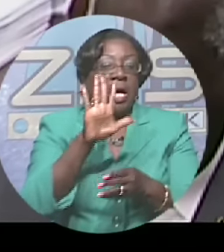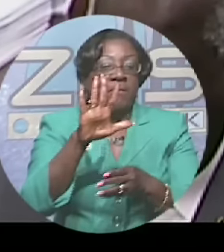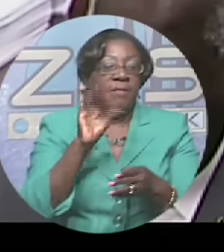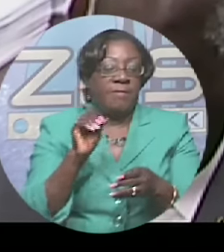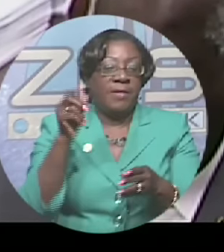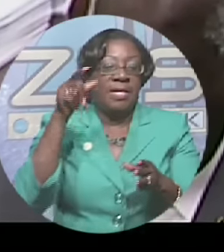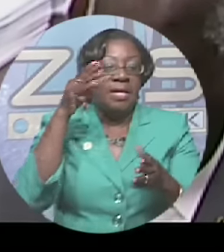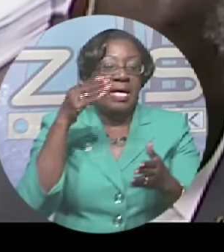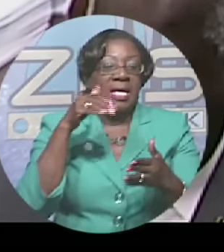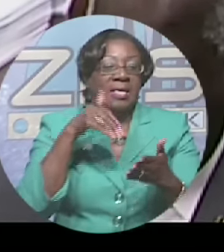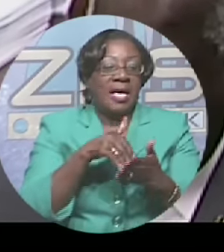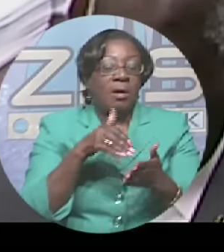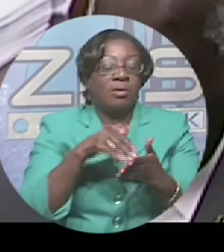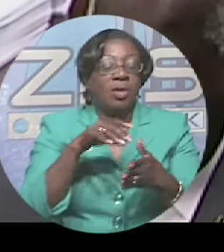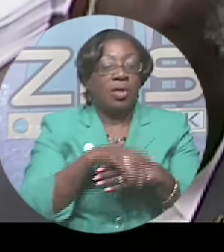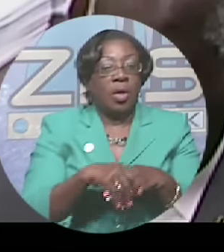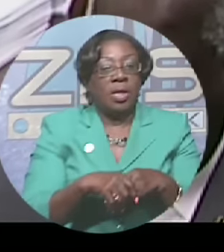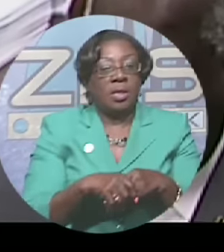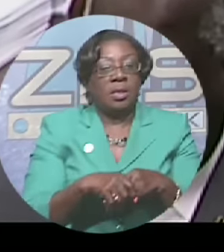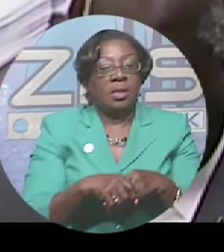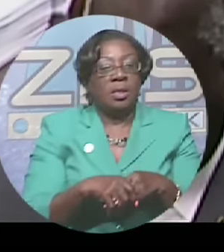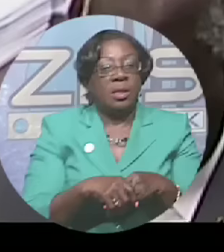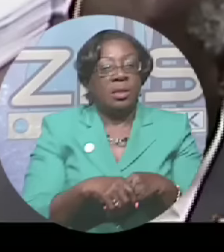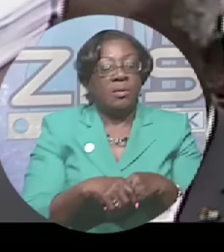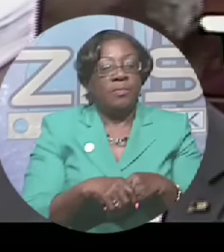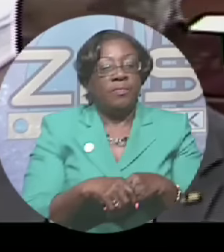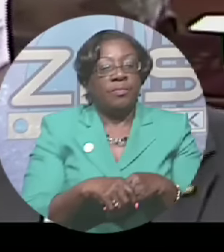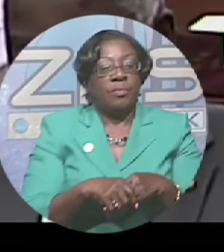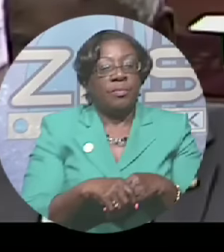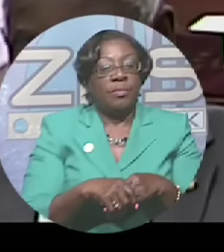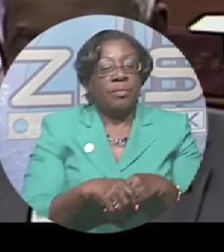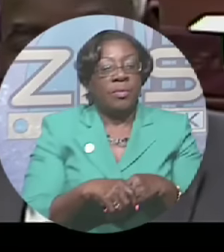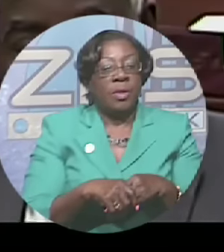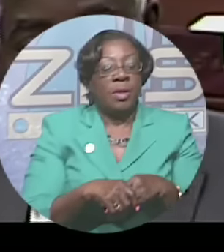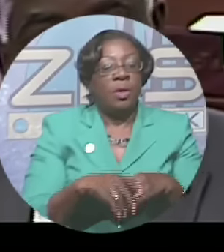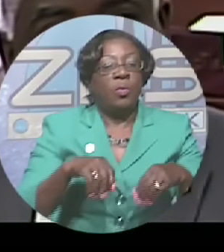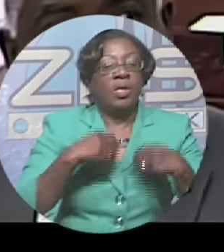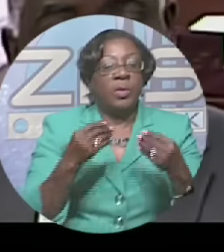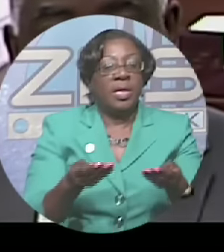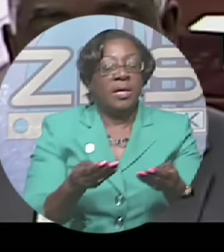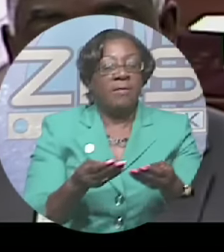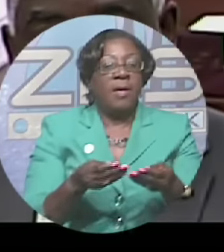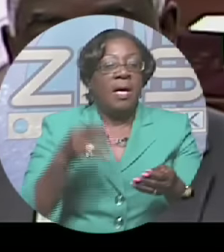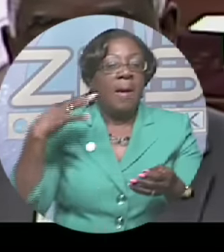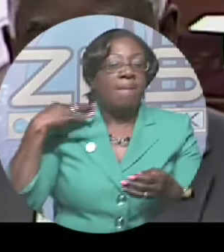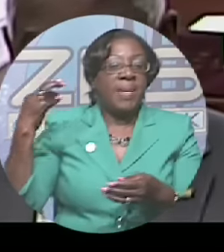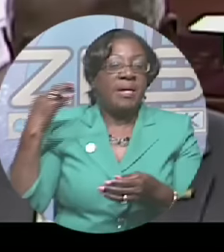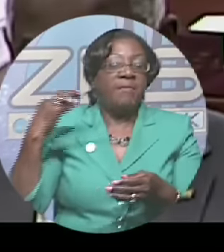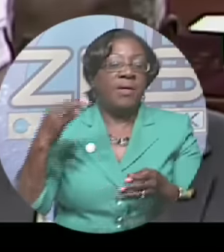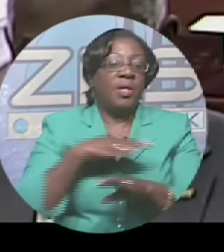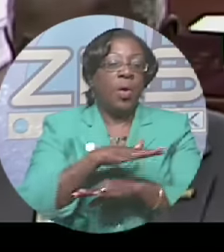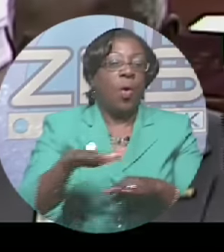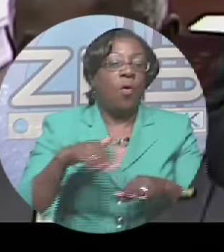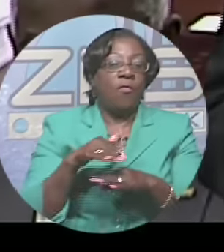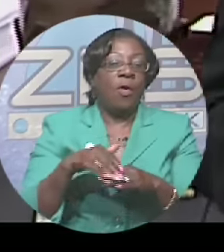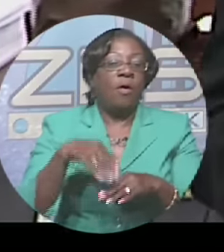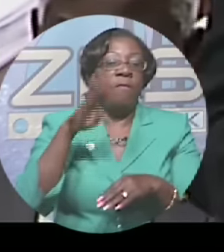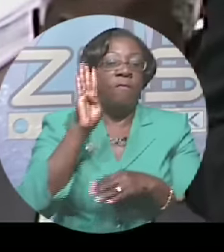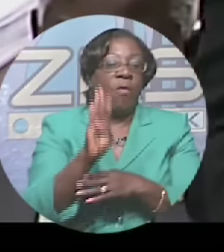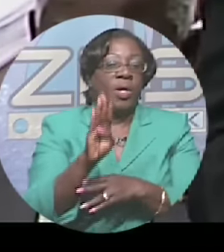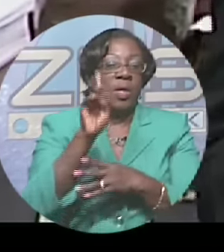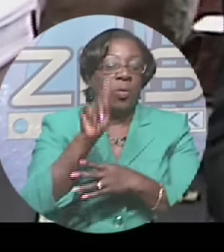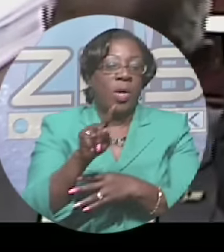$250,000, which, Mr. Speaker, could potentially benefit over